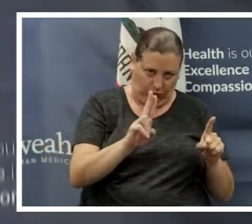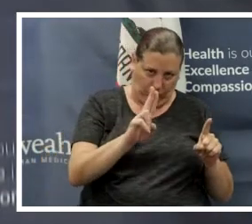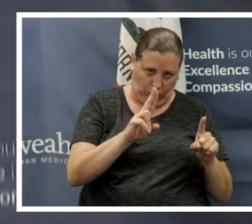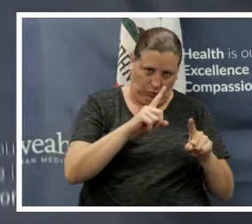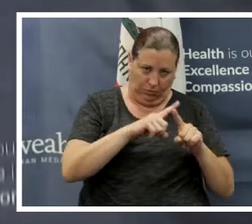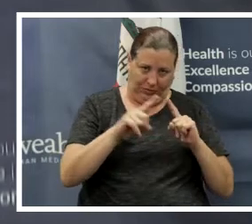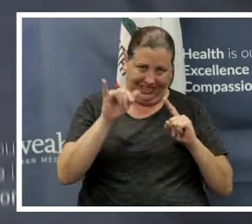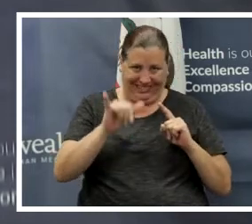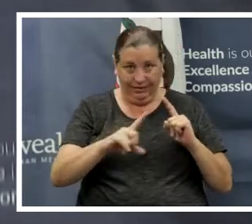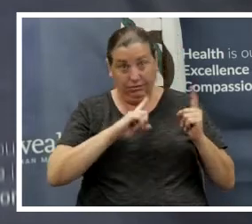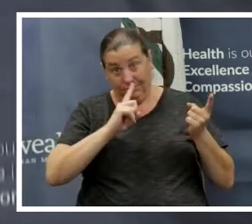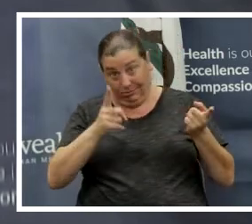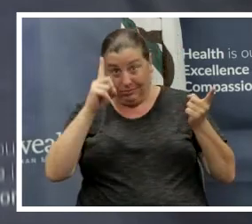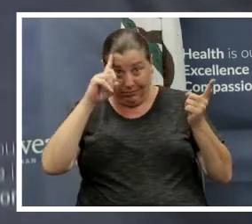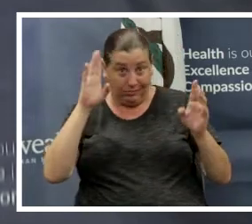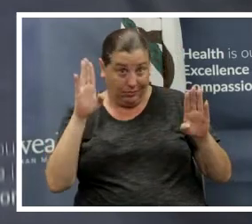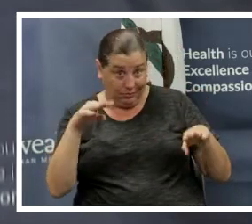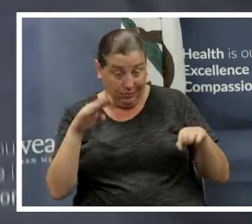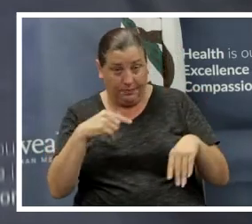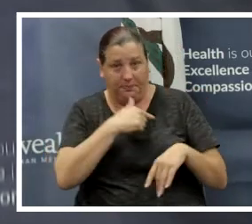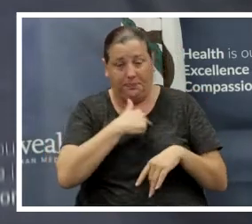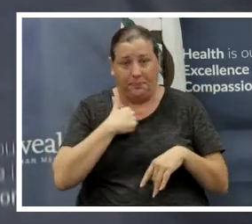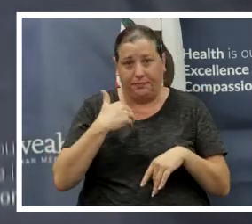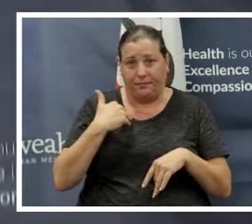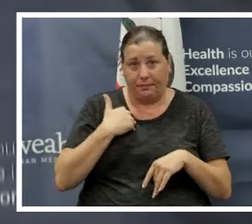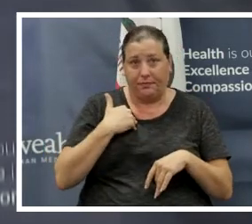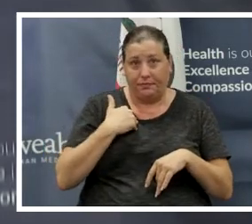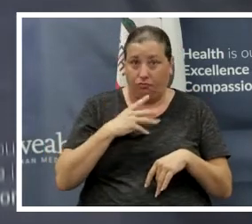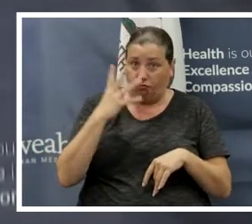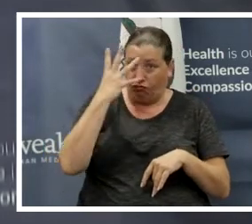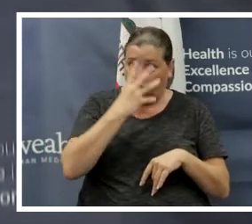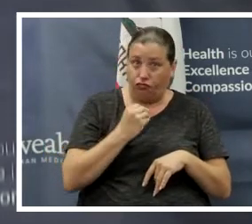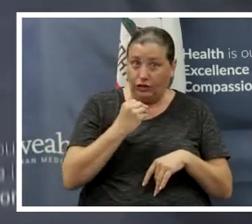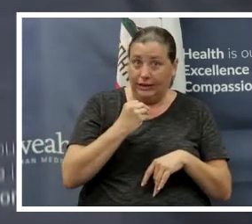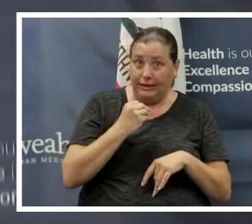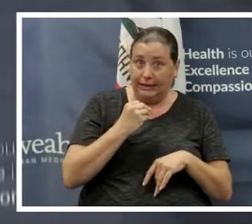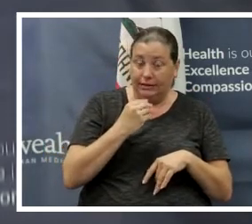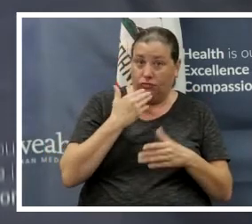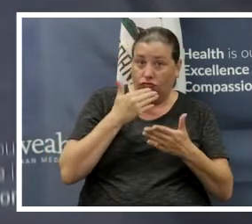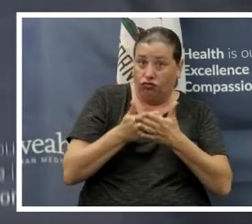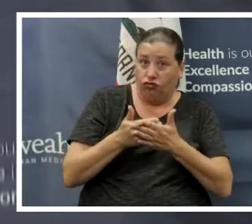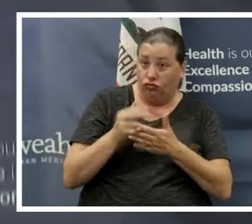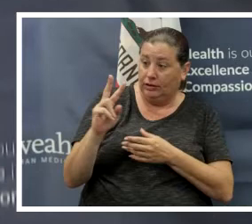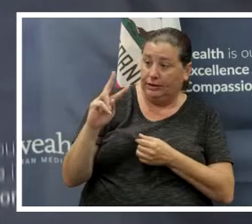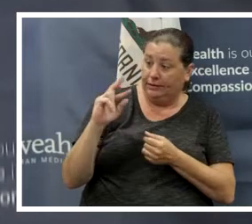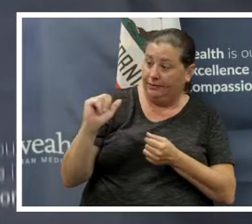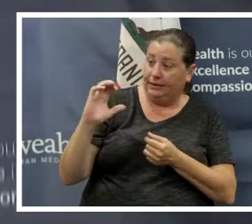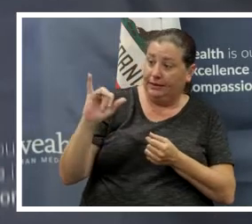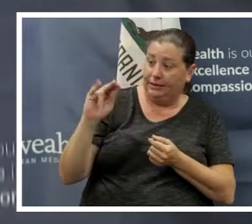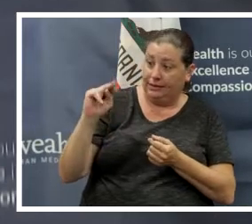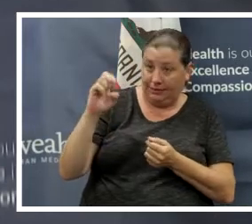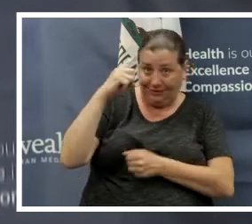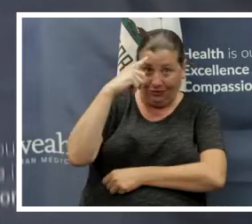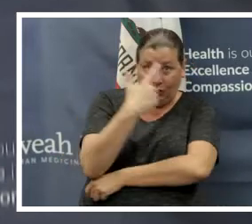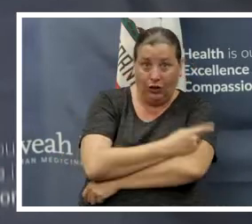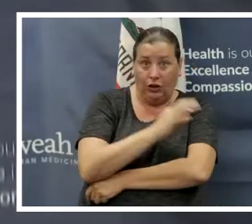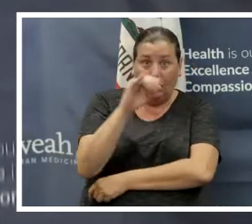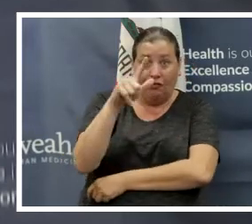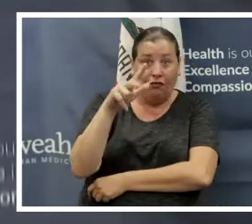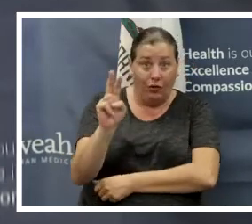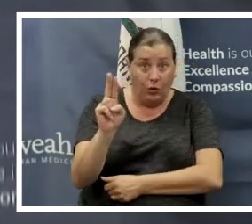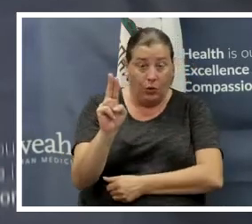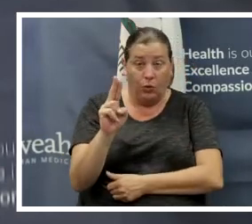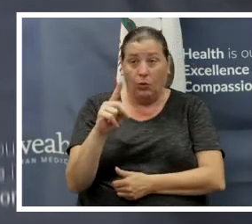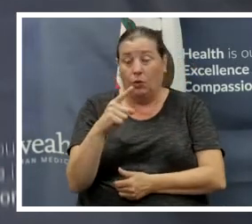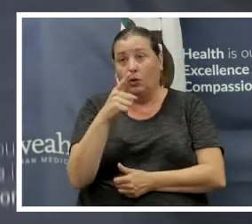certainly expected. We have a pretty effective vaccine for the flu that either prevents you from getting it, or if you still